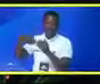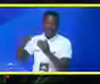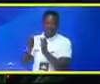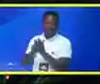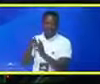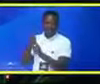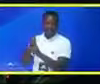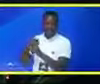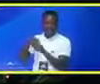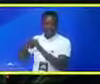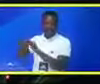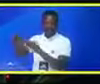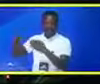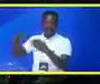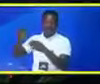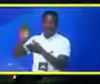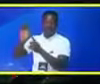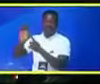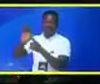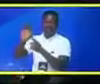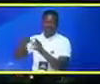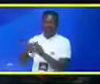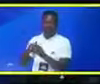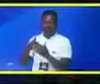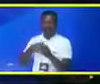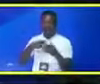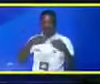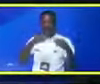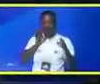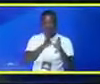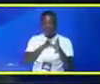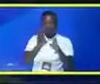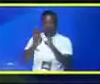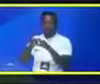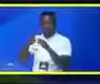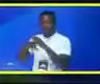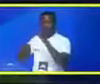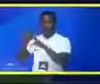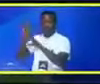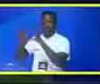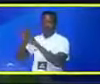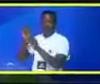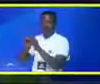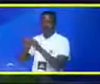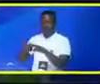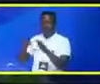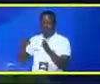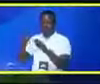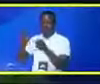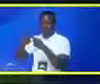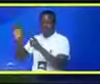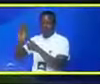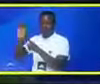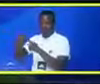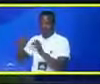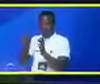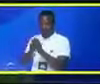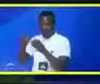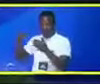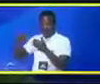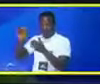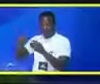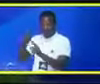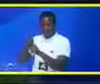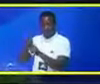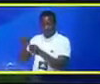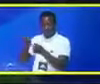leads to the city. Ghana, hear me. There are gates and doors in the spirit that opens up to the city. This is the door that